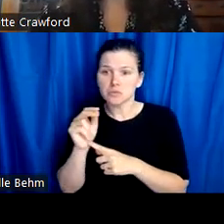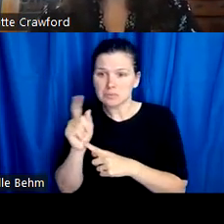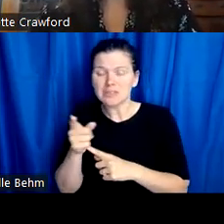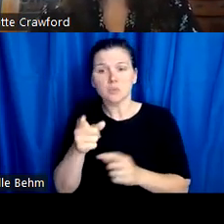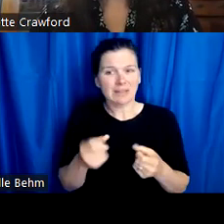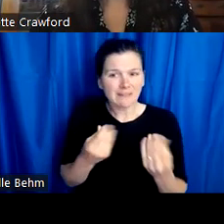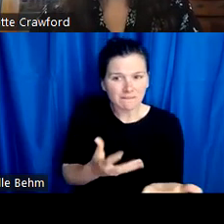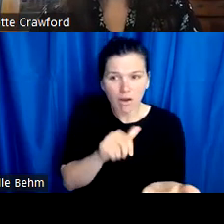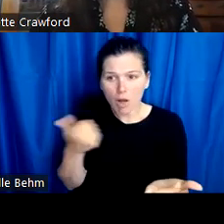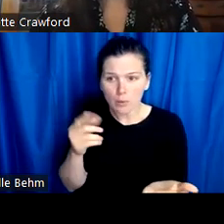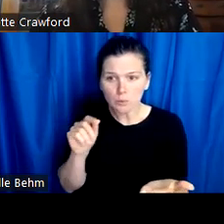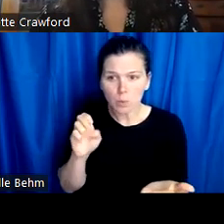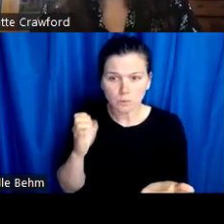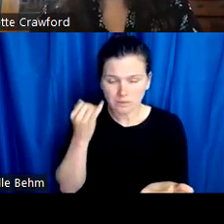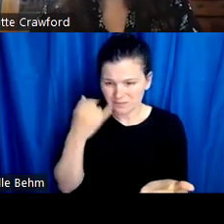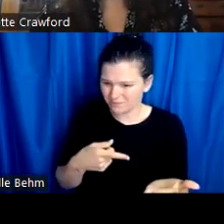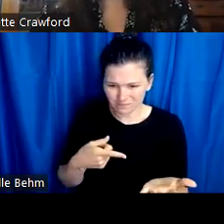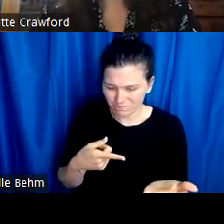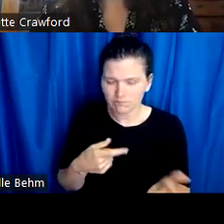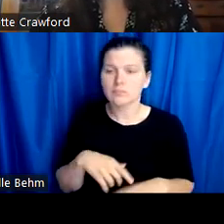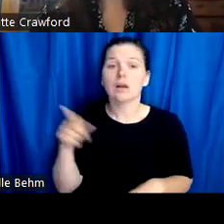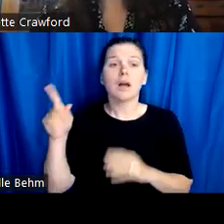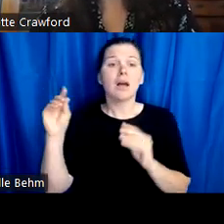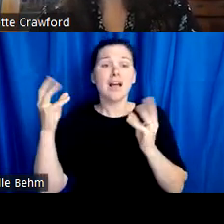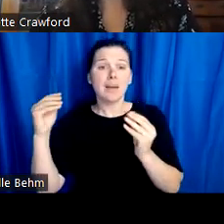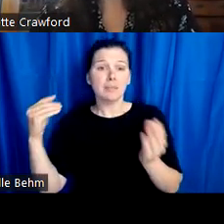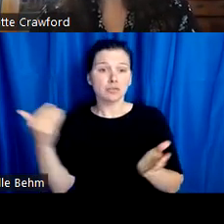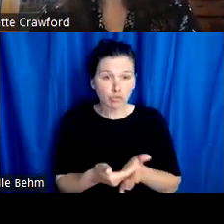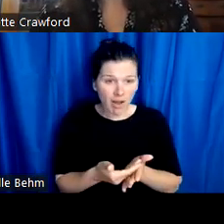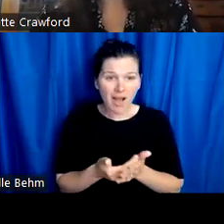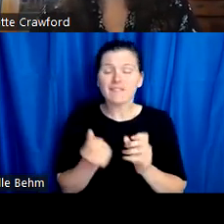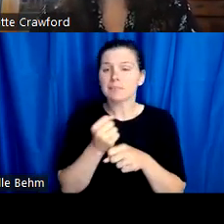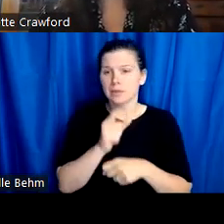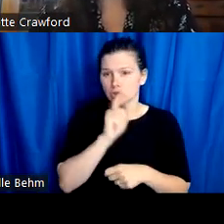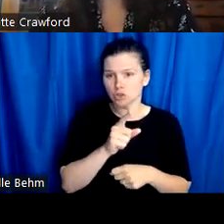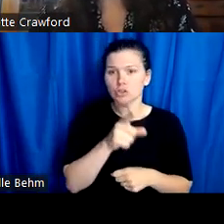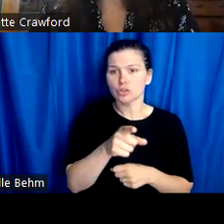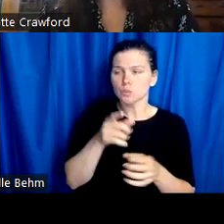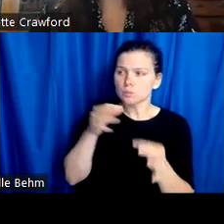dose. When the ambulance gets there, make sure you tell them how much you've given, how they